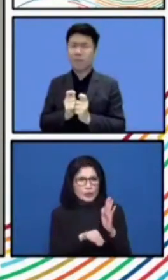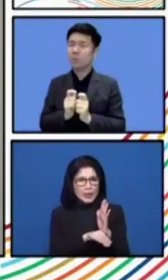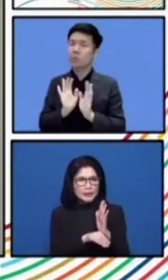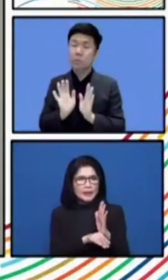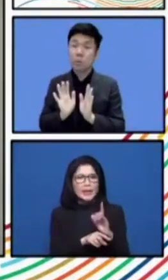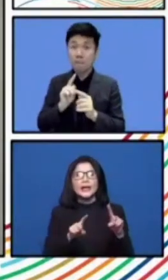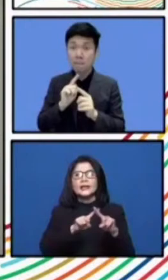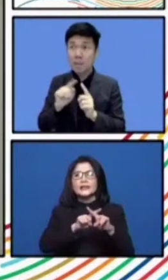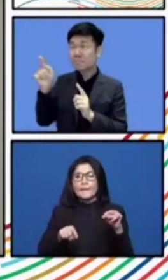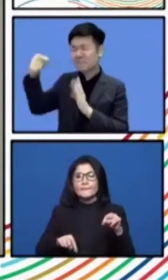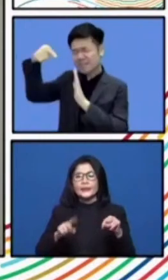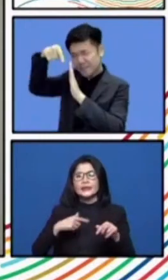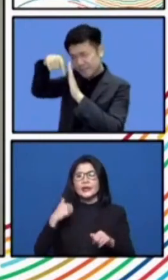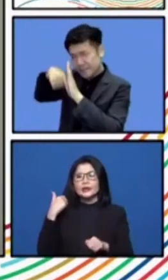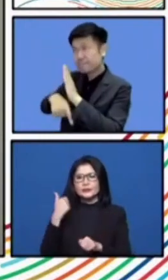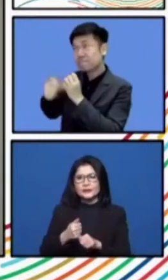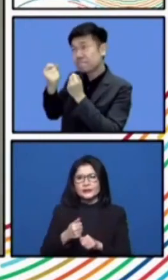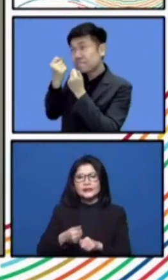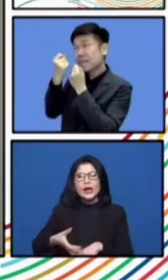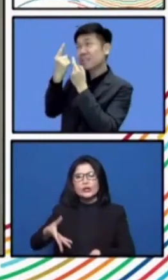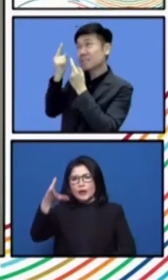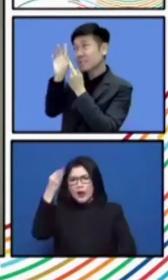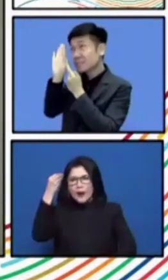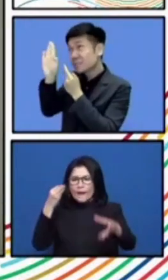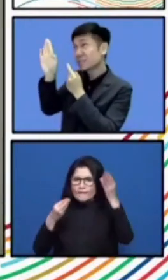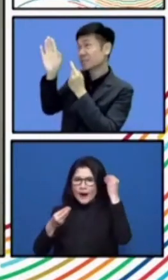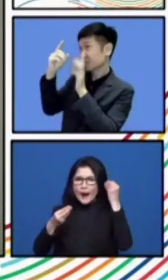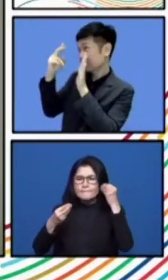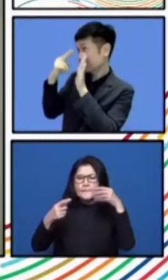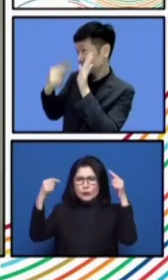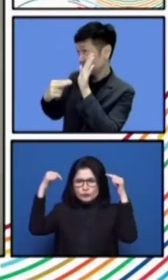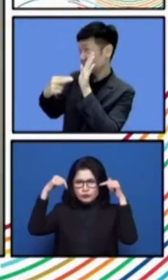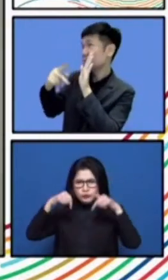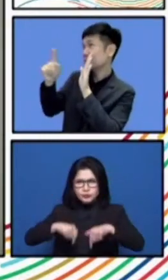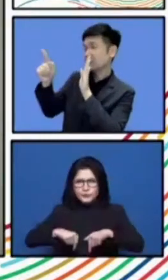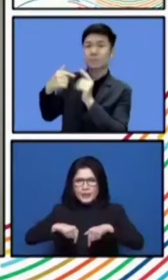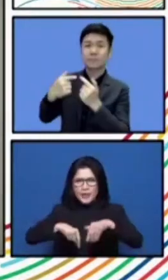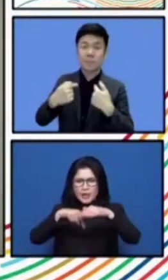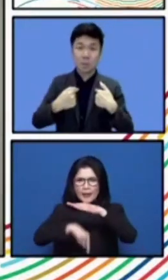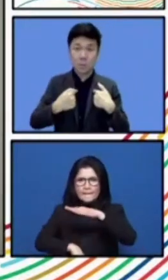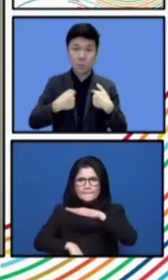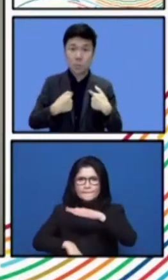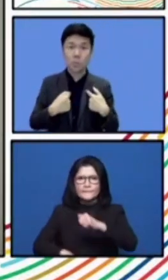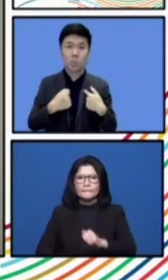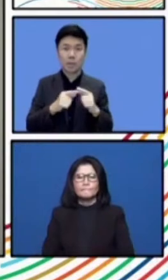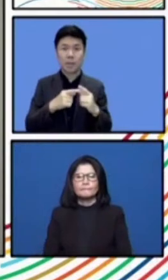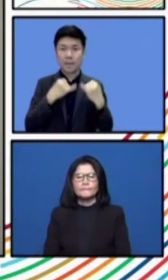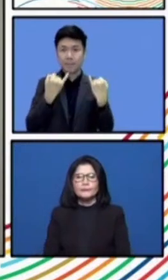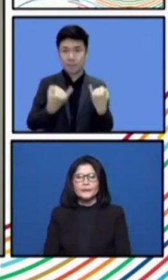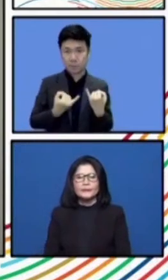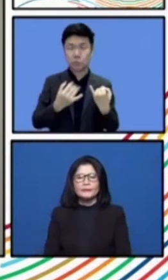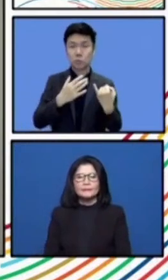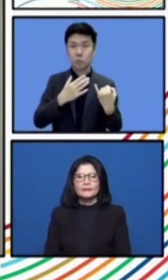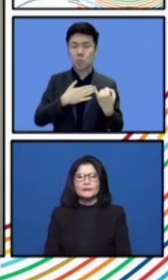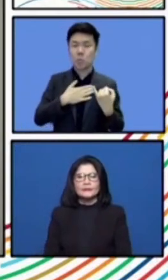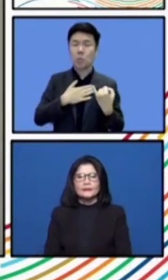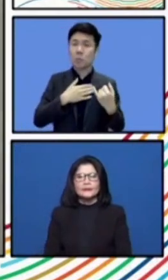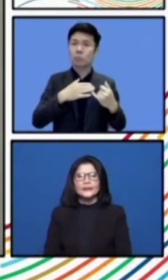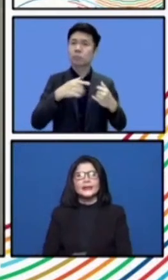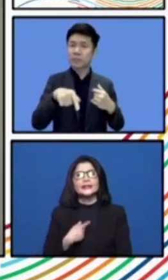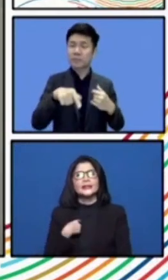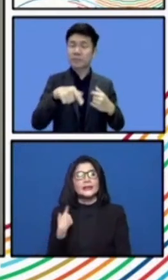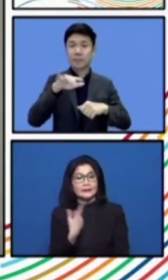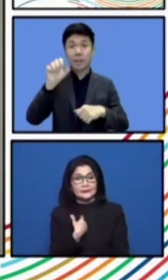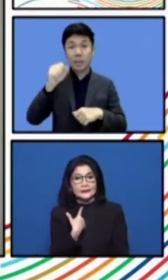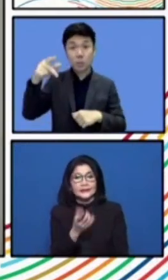so again as I mentioned even though we are diverse legislative and culturally I think we can draw together some